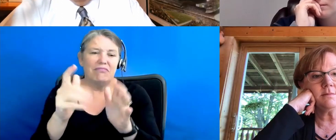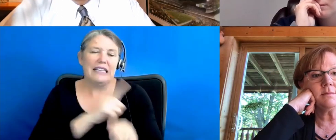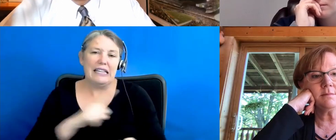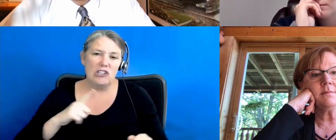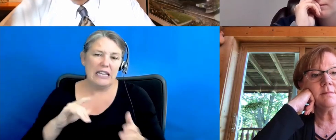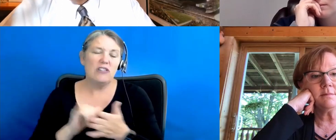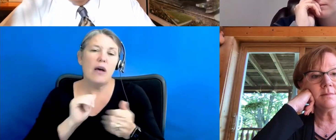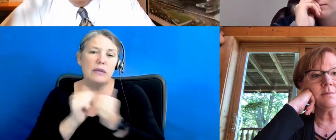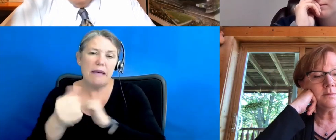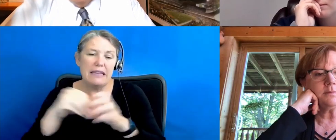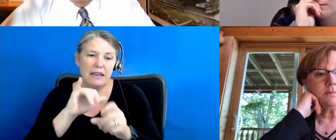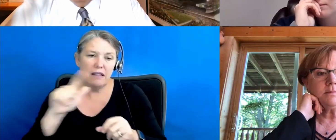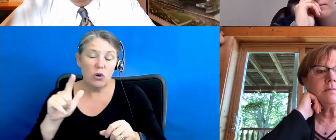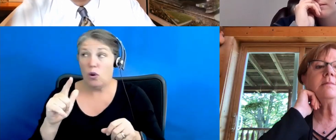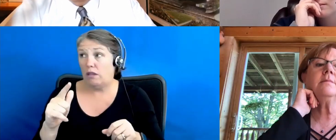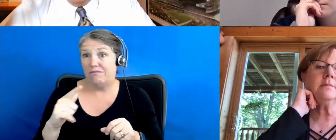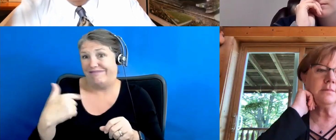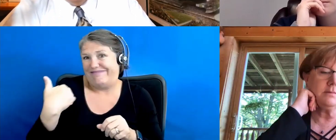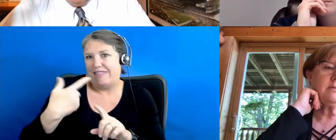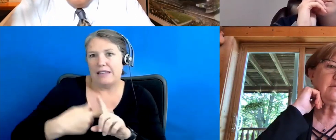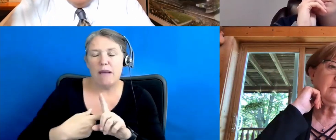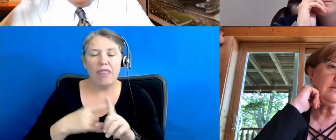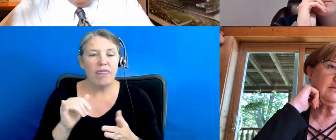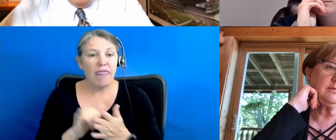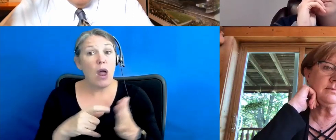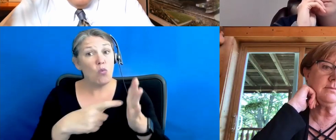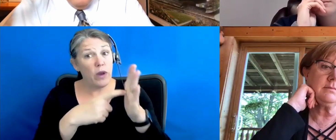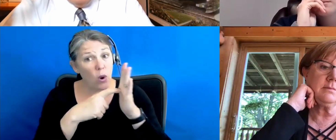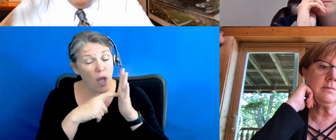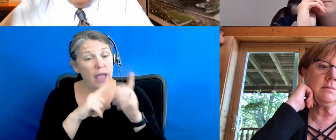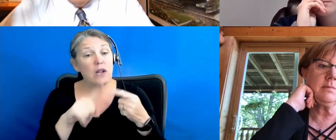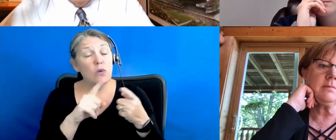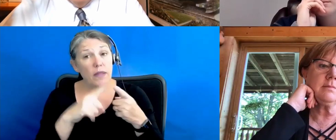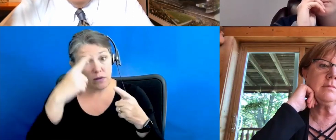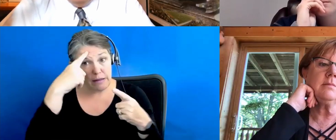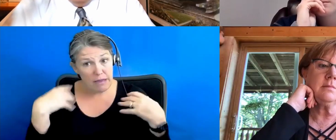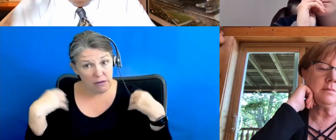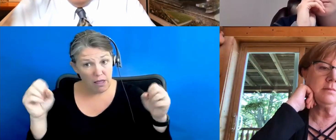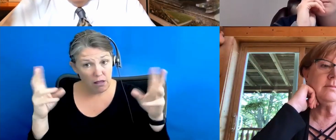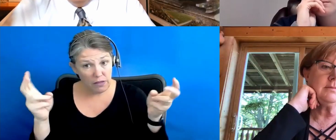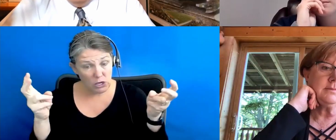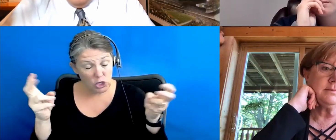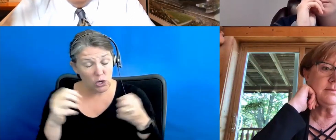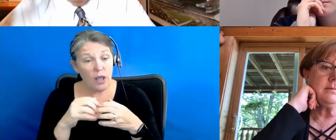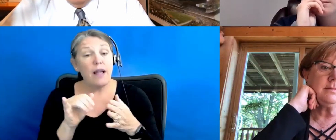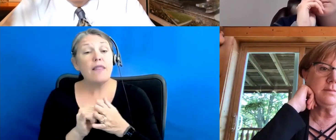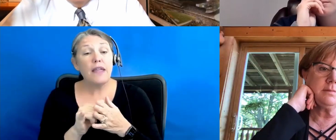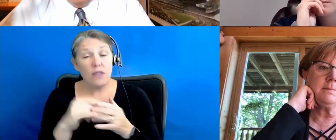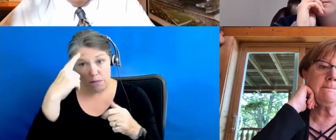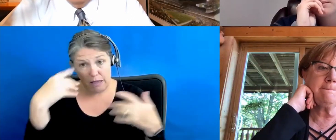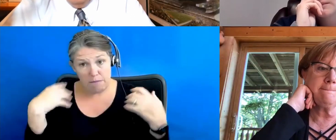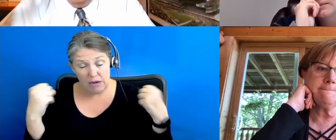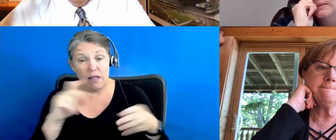Illinois just about a month ago that requires, when there's a mental health issue, that there be a mental